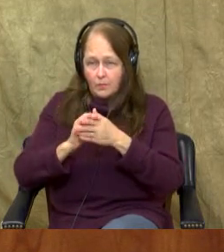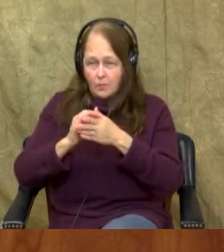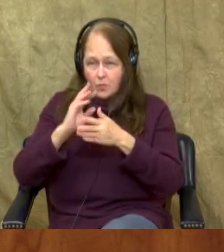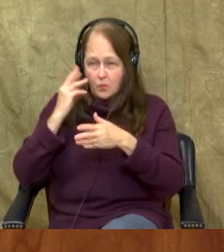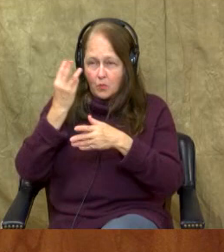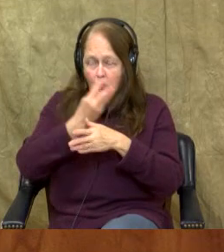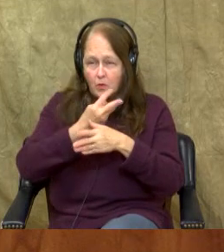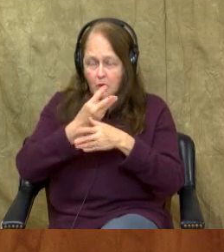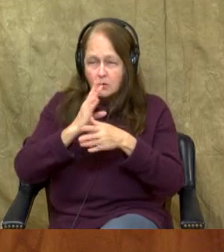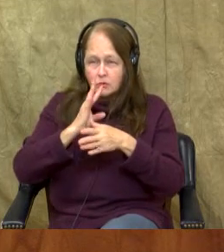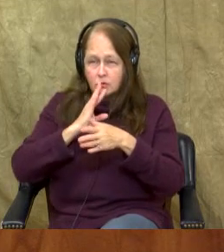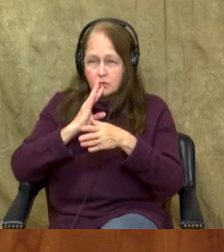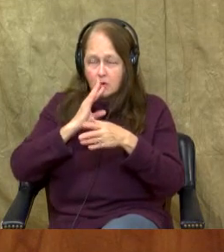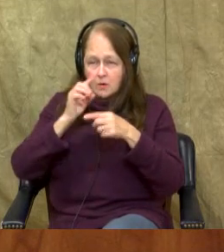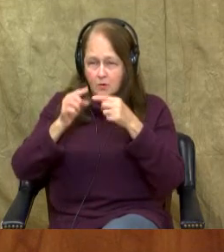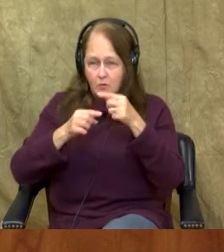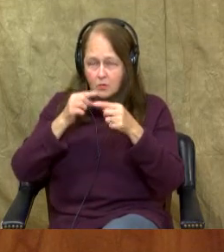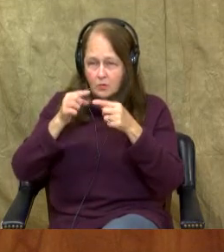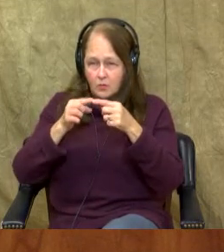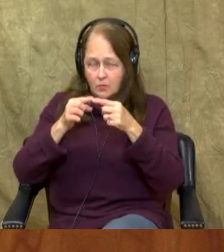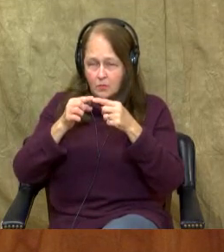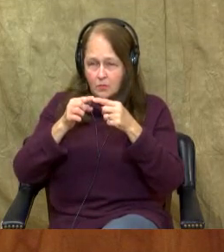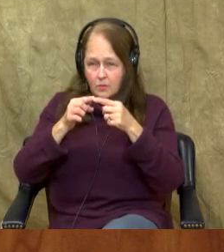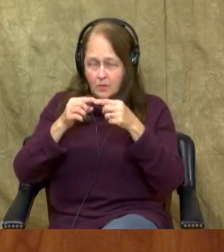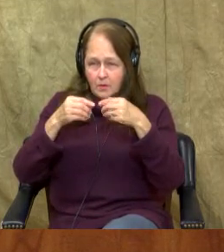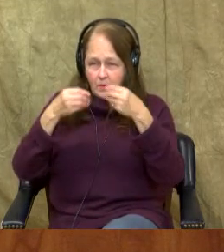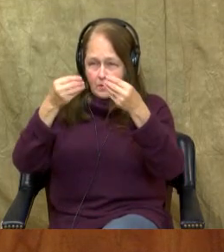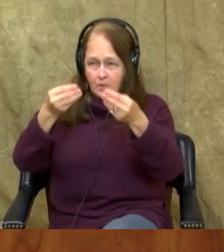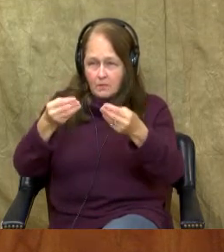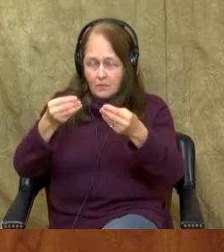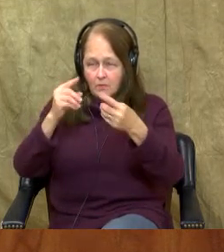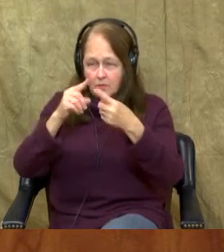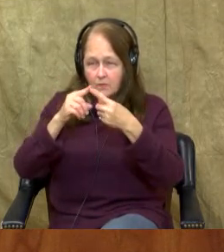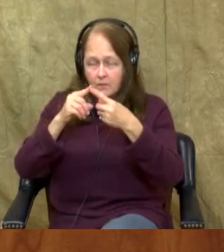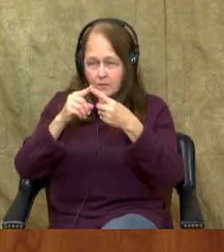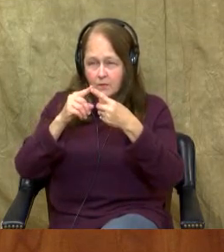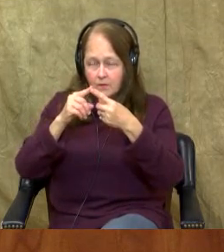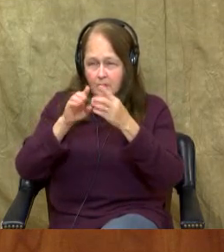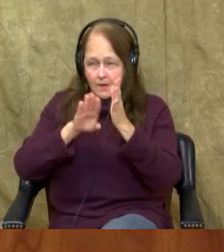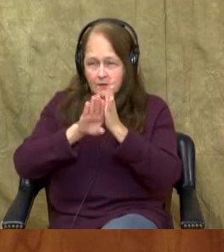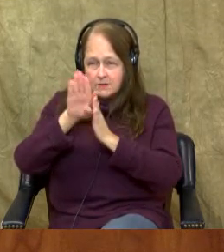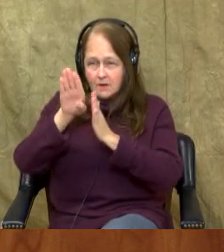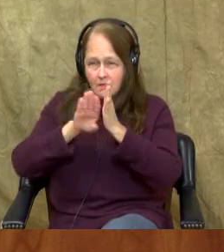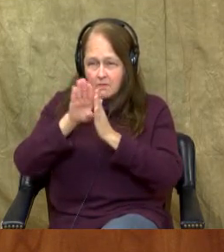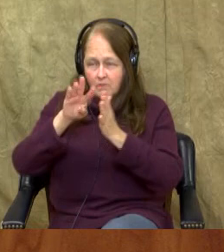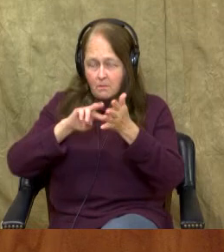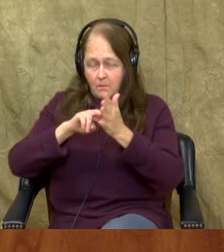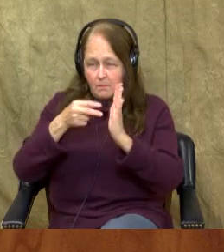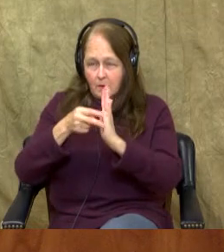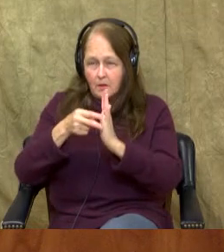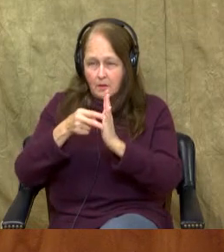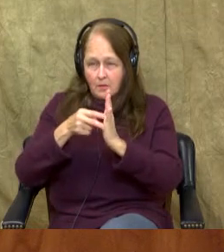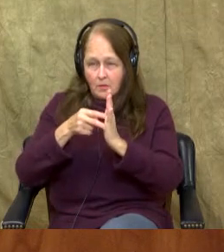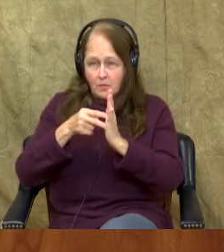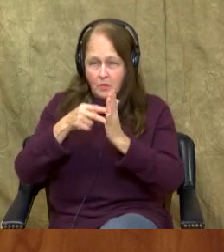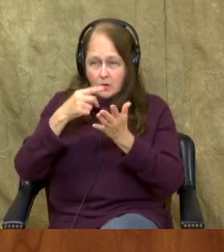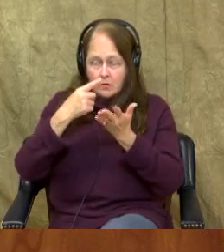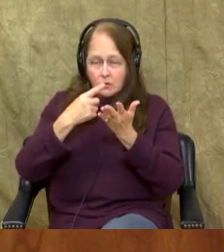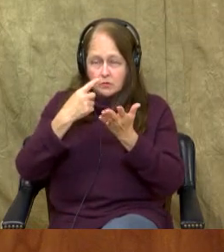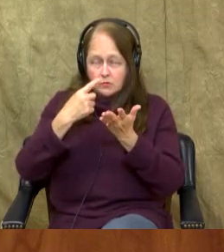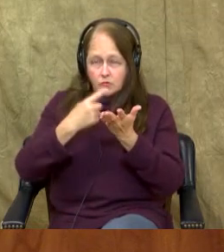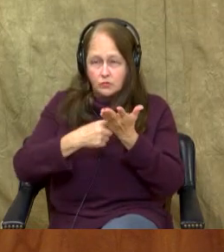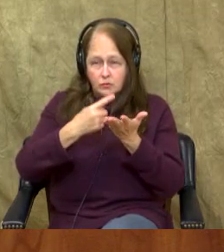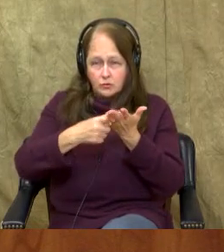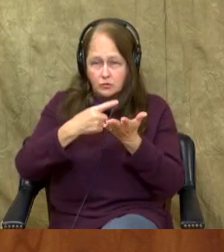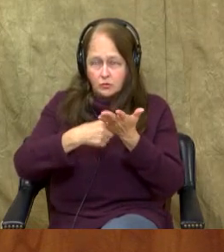We also talked about how text structure contributes to the development of text meaning. We discussed that when we